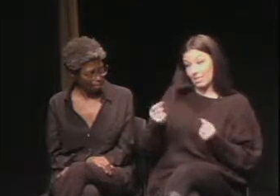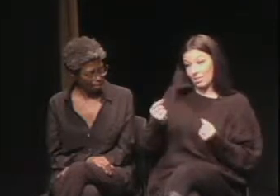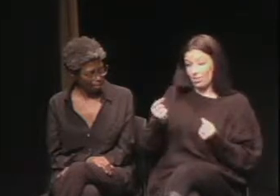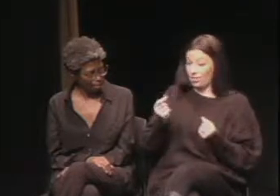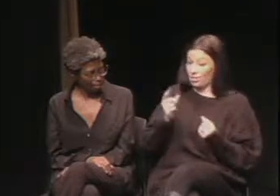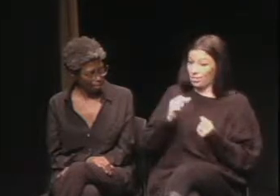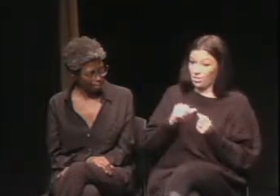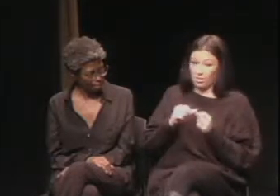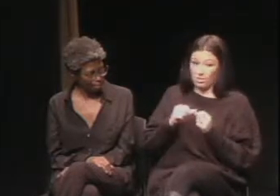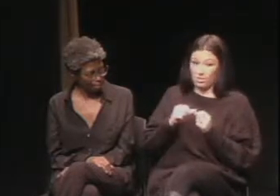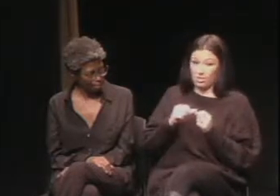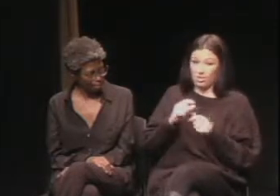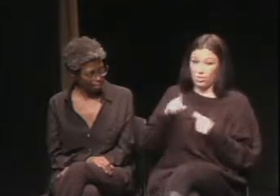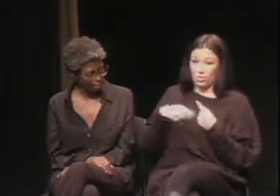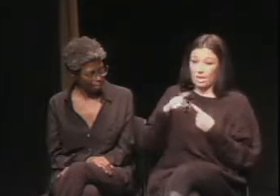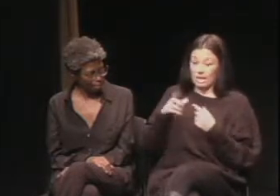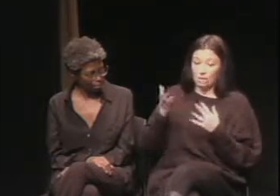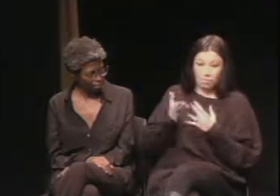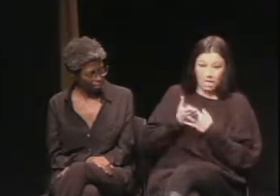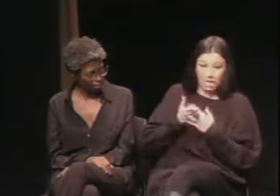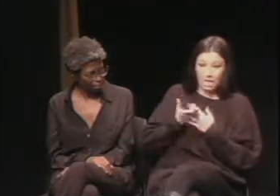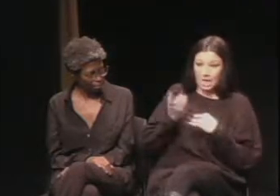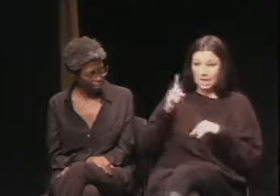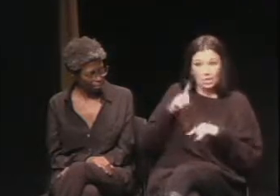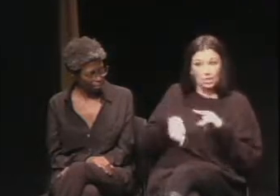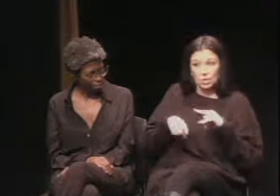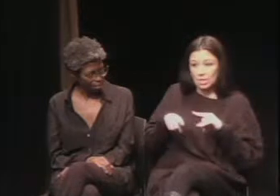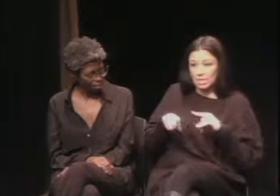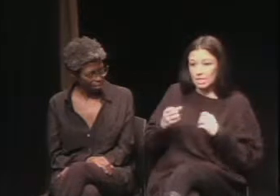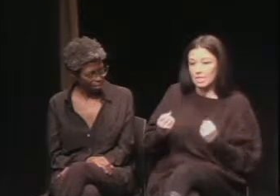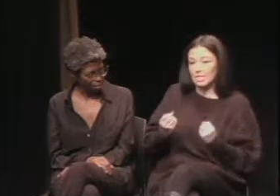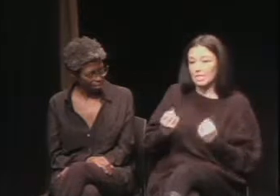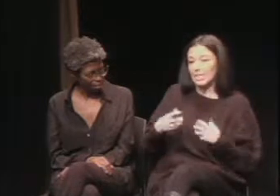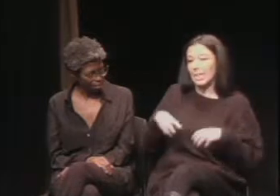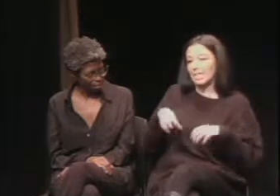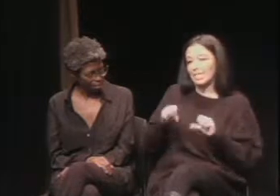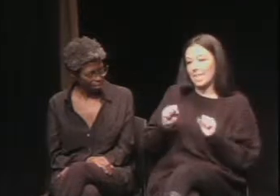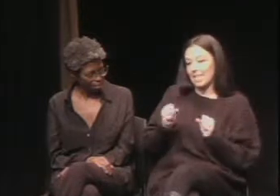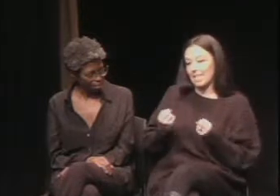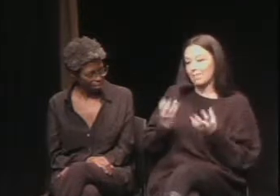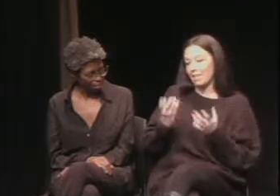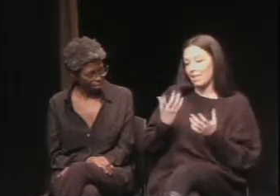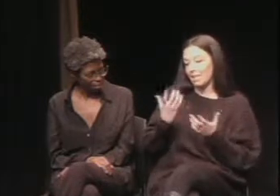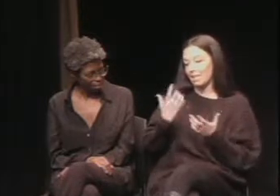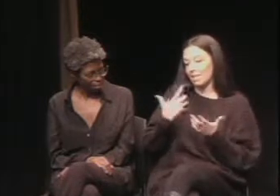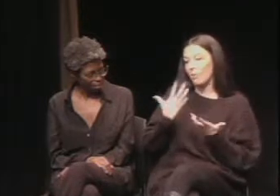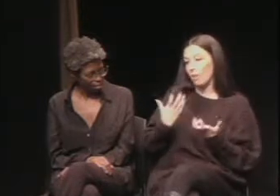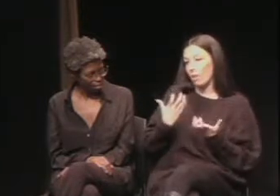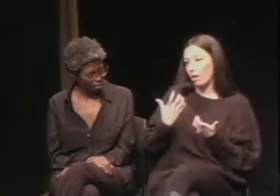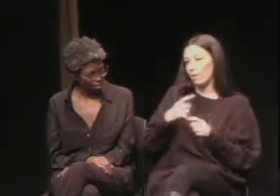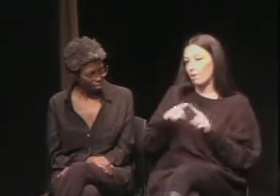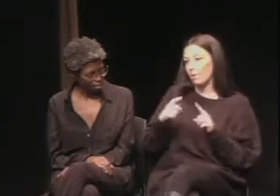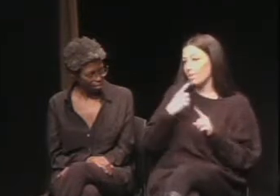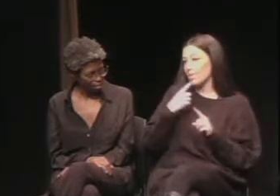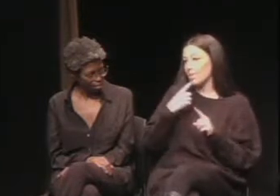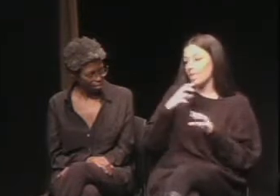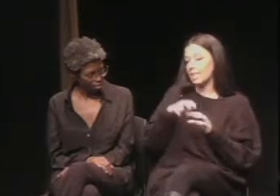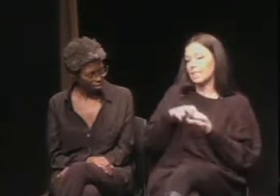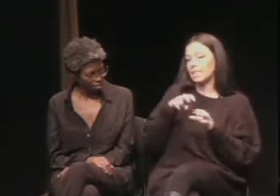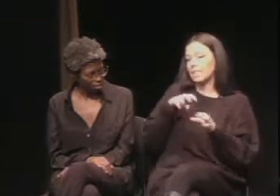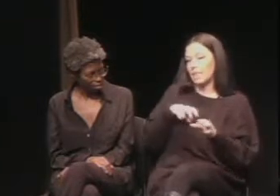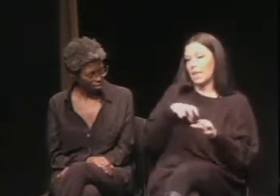of, when I needed breaks, I couldn't take as many as I would have. So I would say step away from